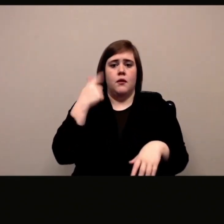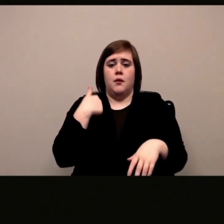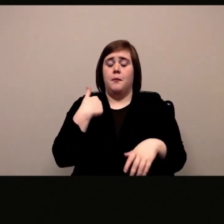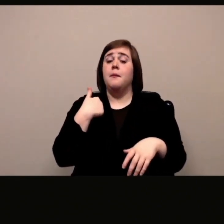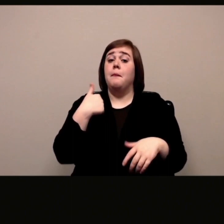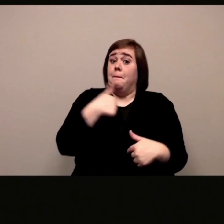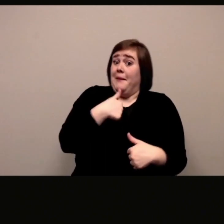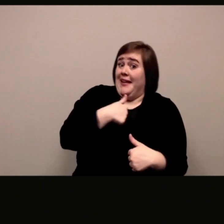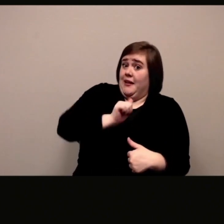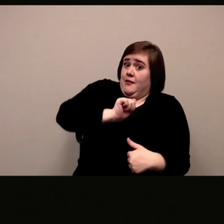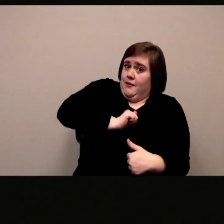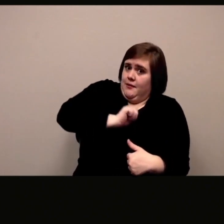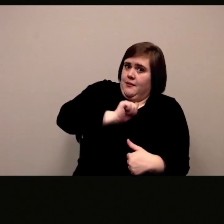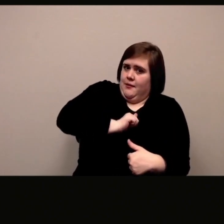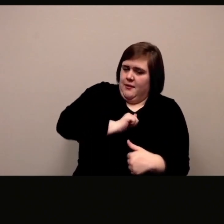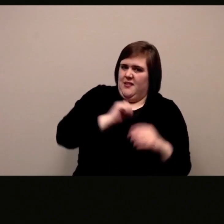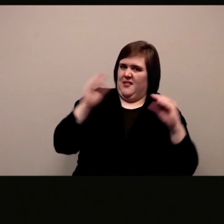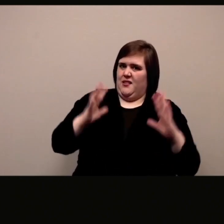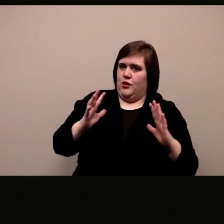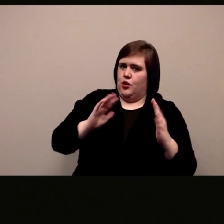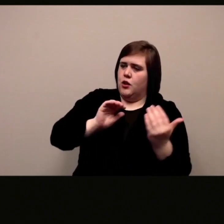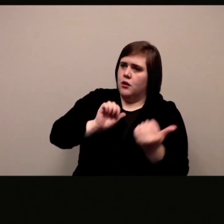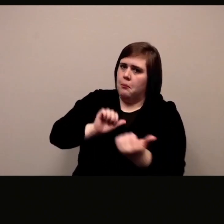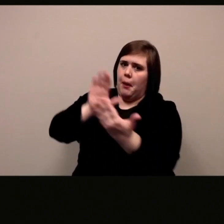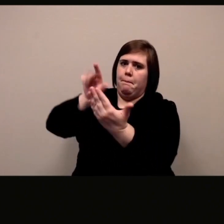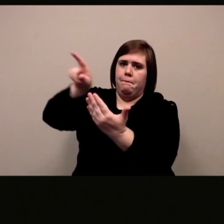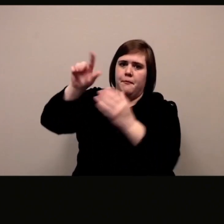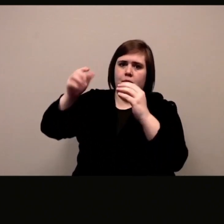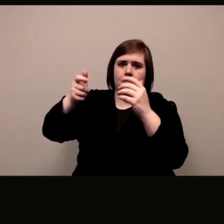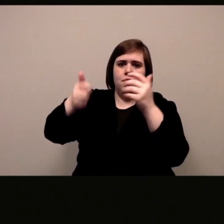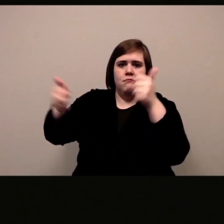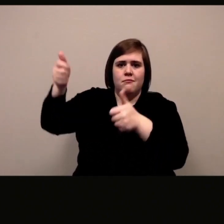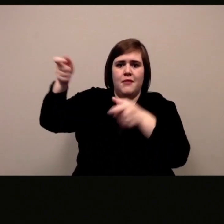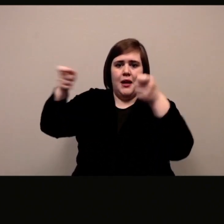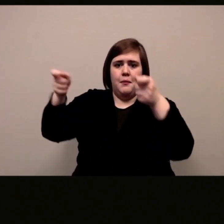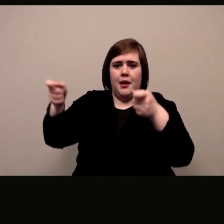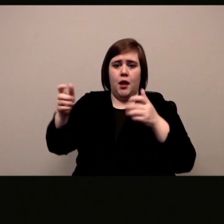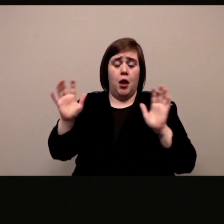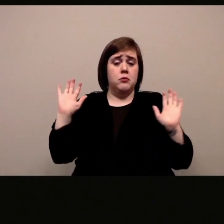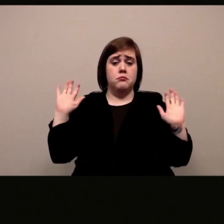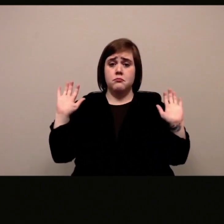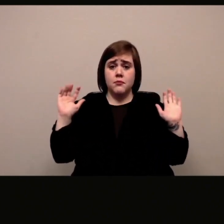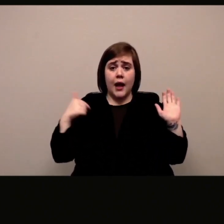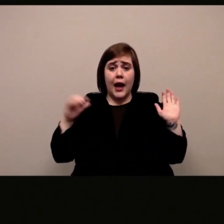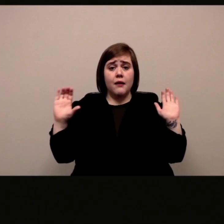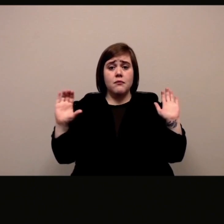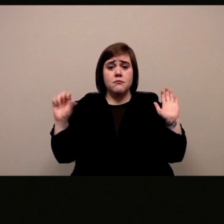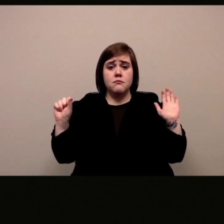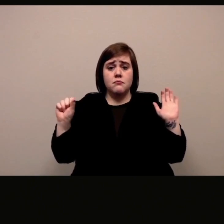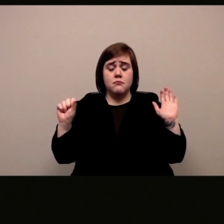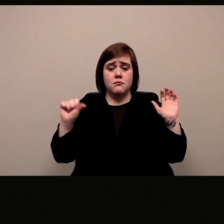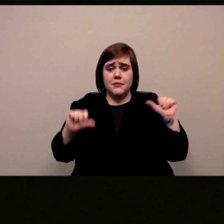all the levels that Shaina said, me complaining, I have my computer science education already.